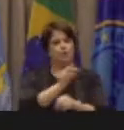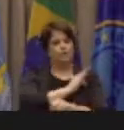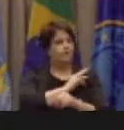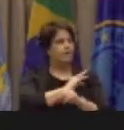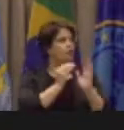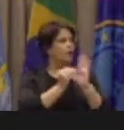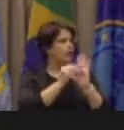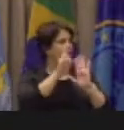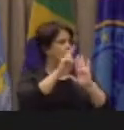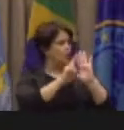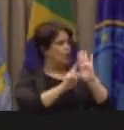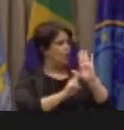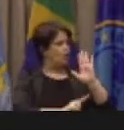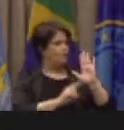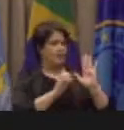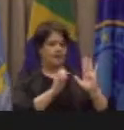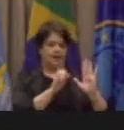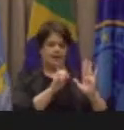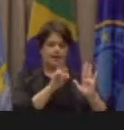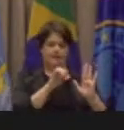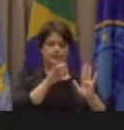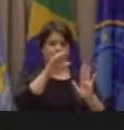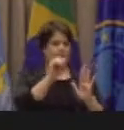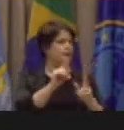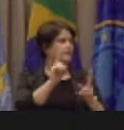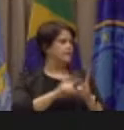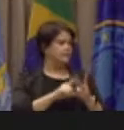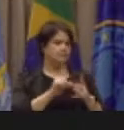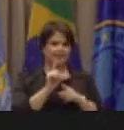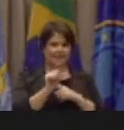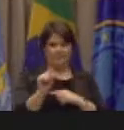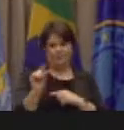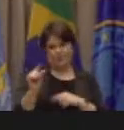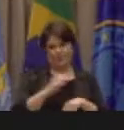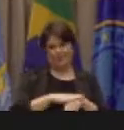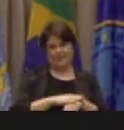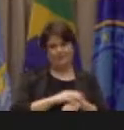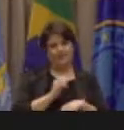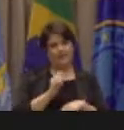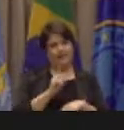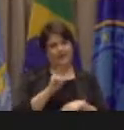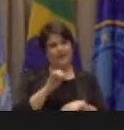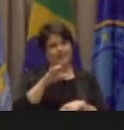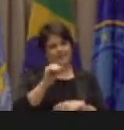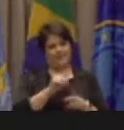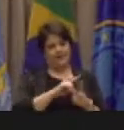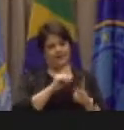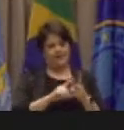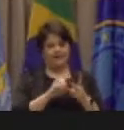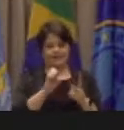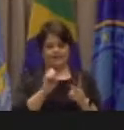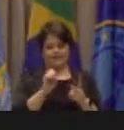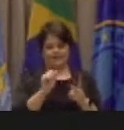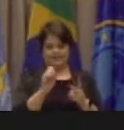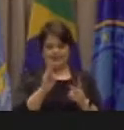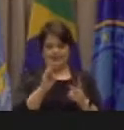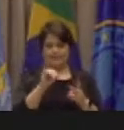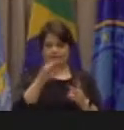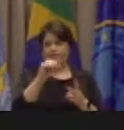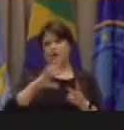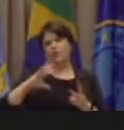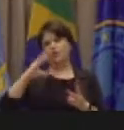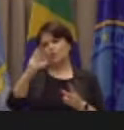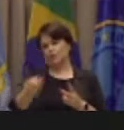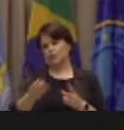to now to mention these people. Adriana, who has just left, Adriana Trevisan, Sabrina, the one